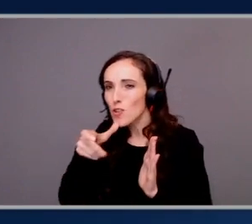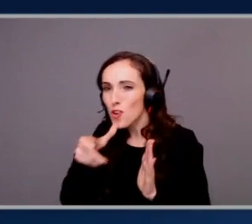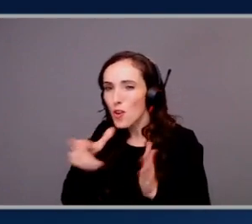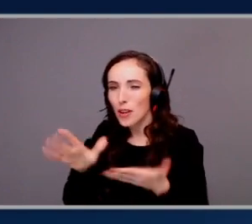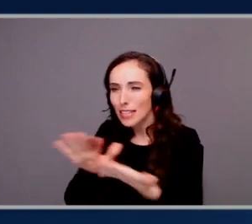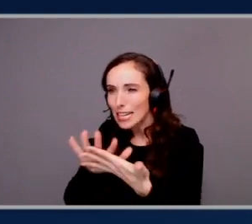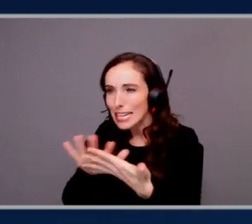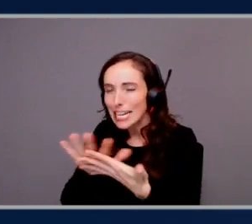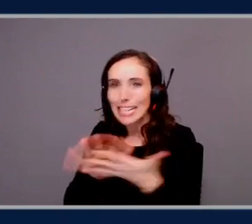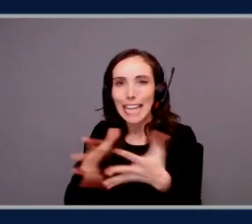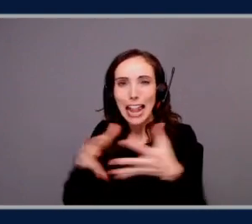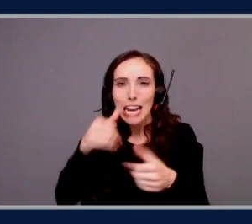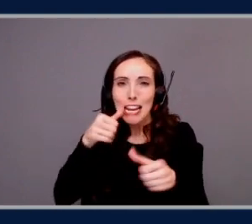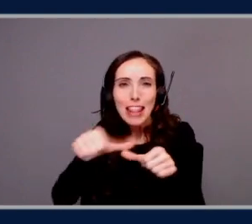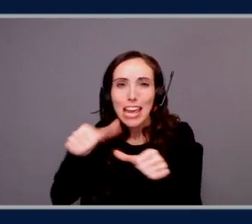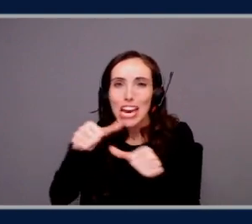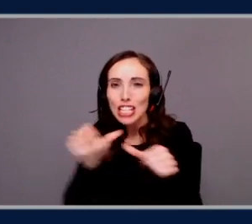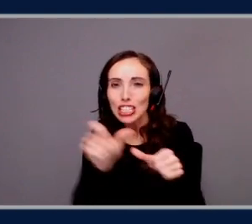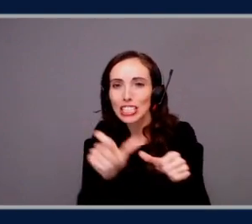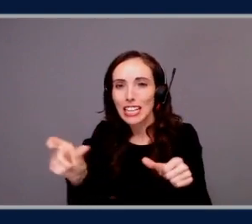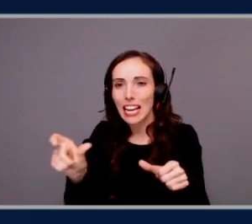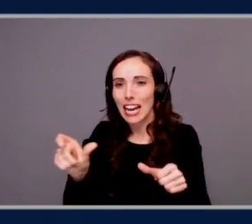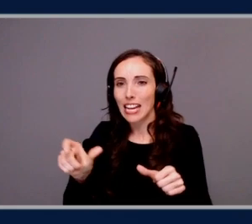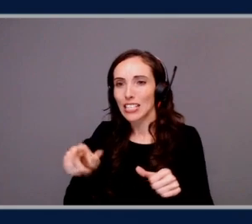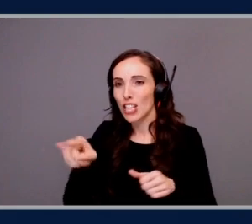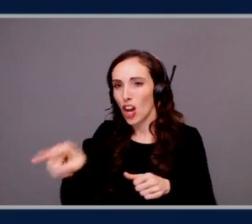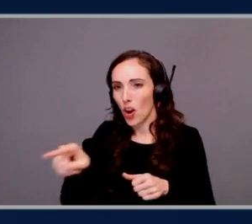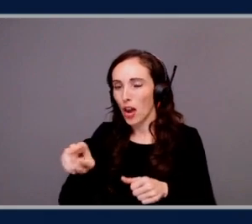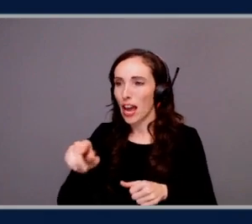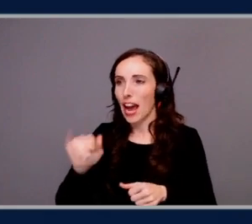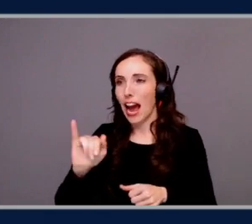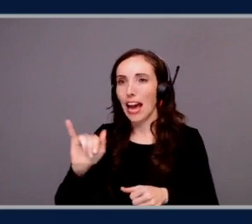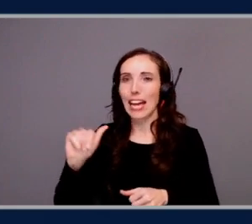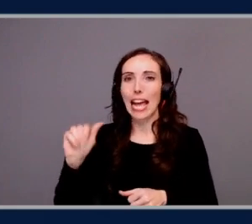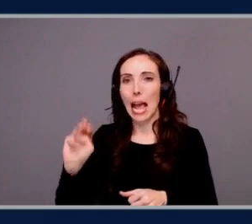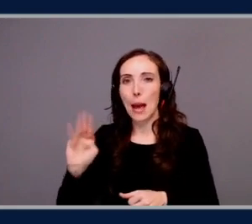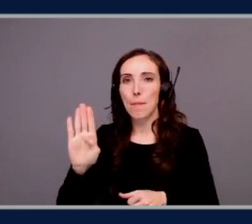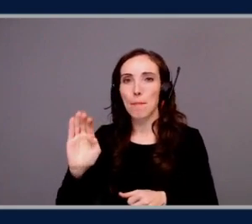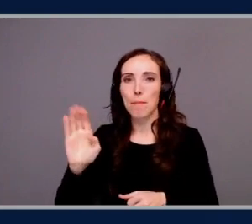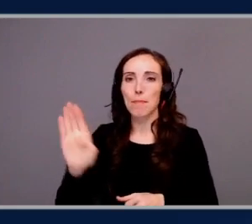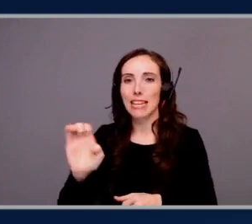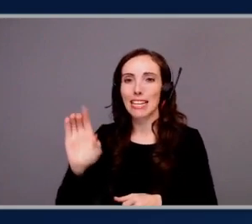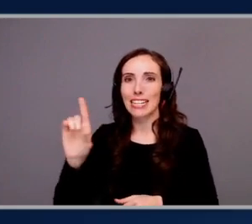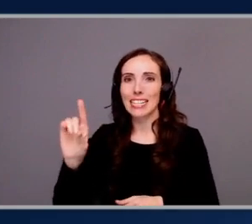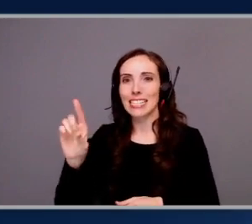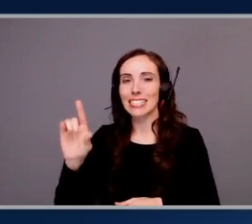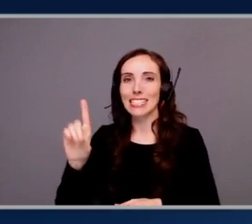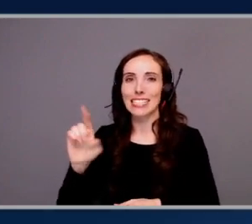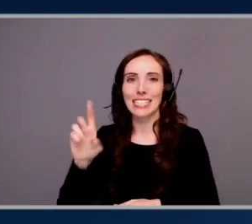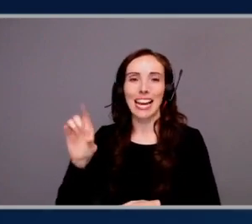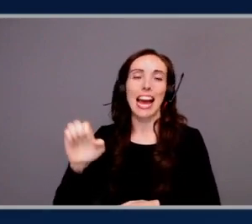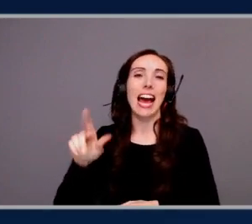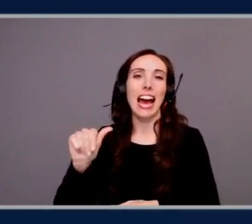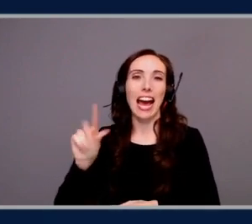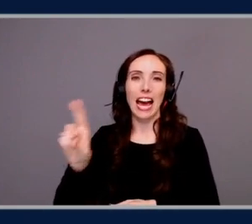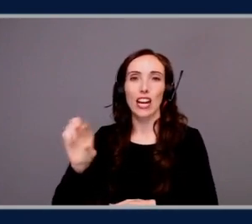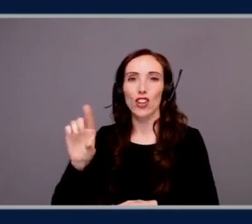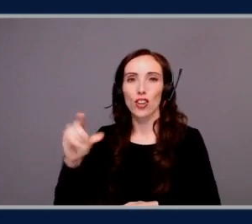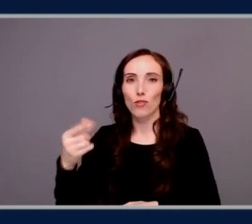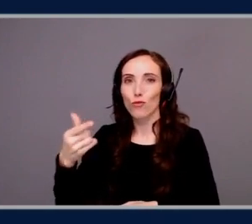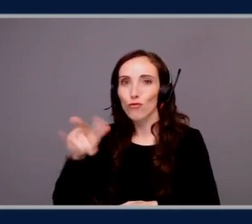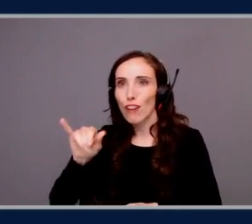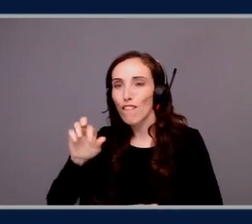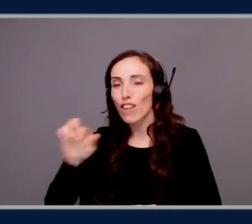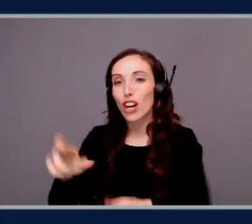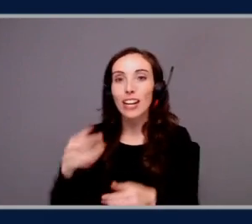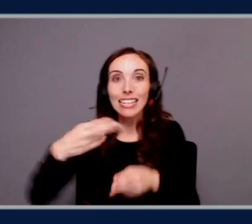lot of letters. Like, I am B Dad River says Rufus. Yes. Fork and spoon to